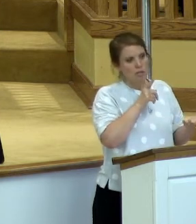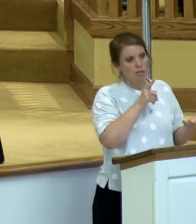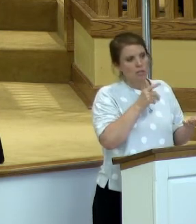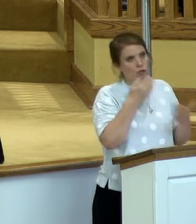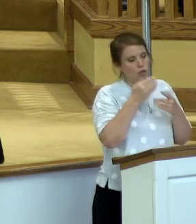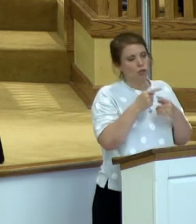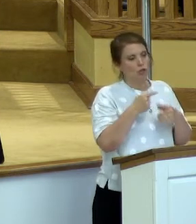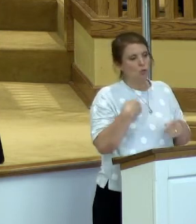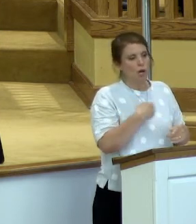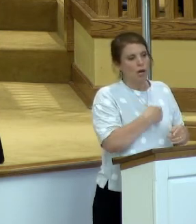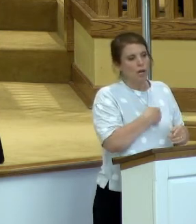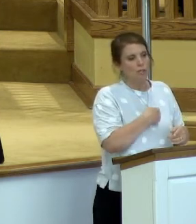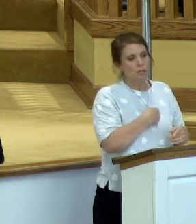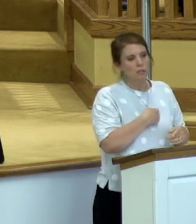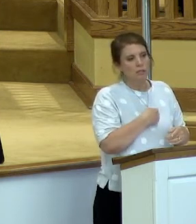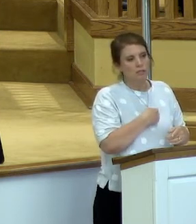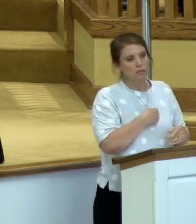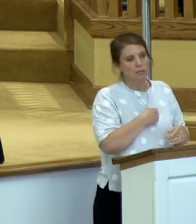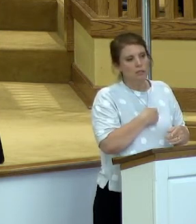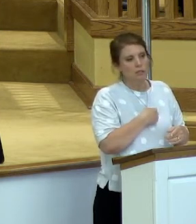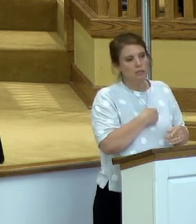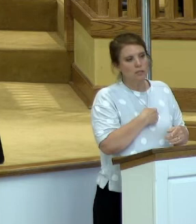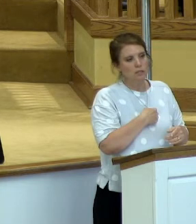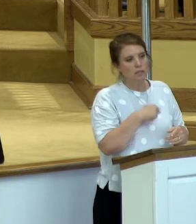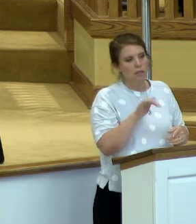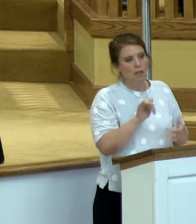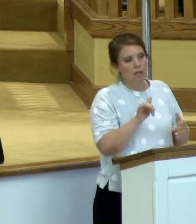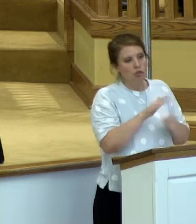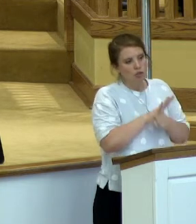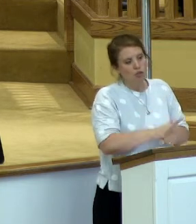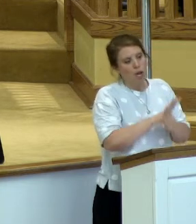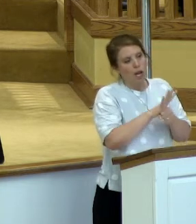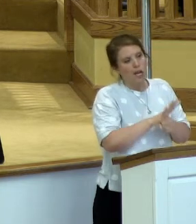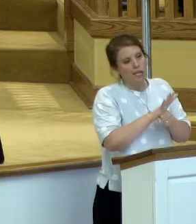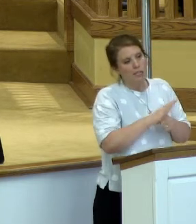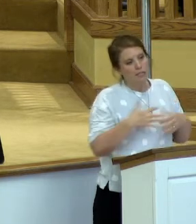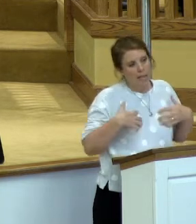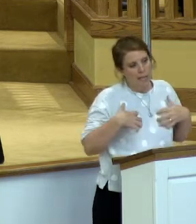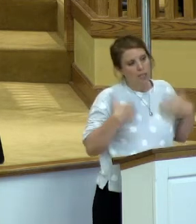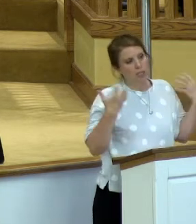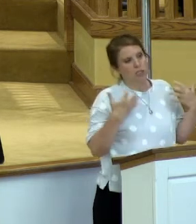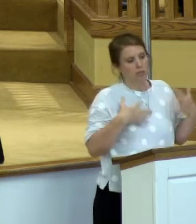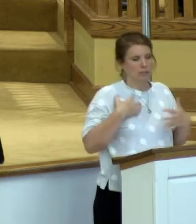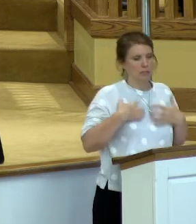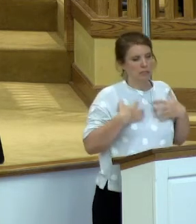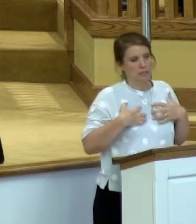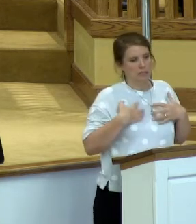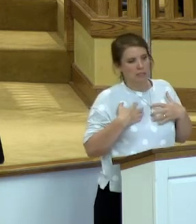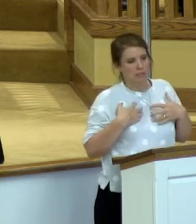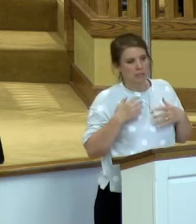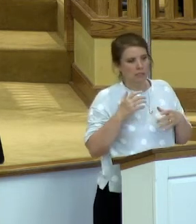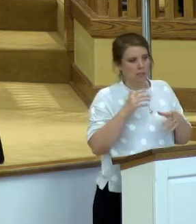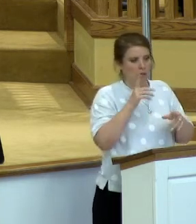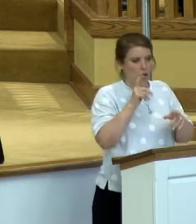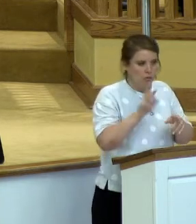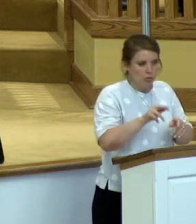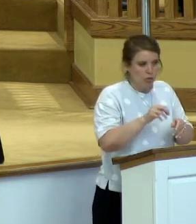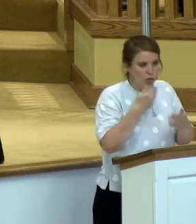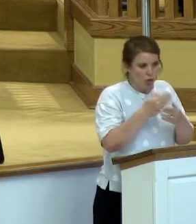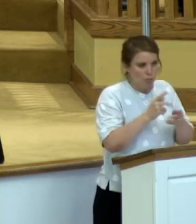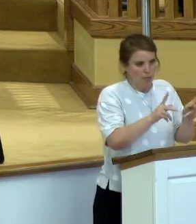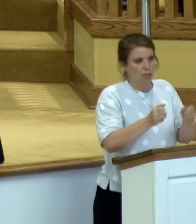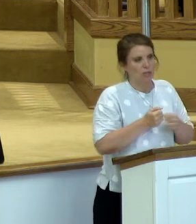how good he really is to us or how he's been to me personally. And like we mentioned a lot of times, sometimes we feel stress, anger,